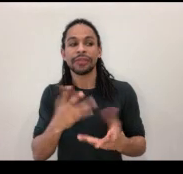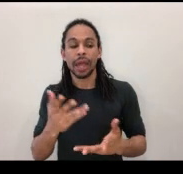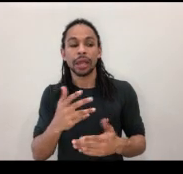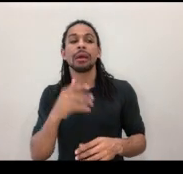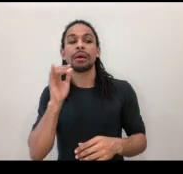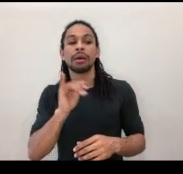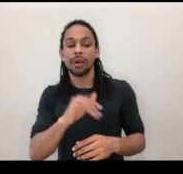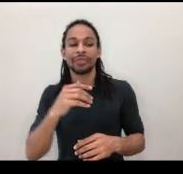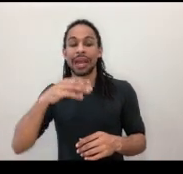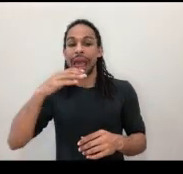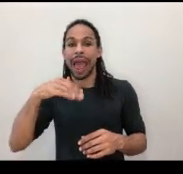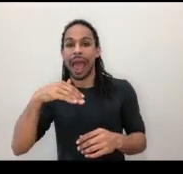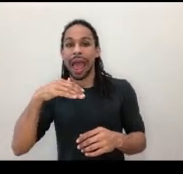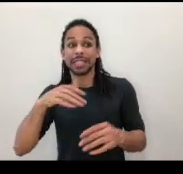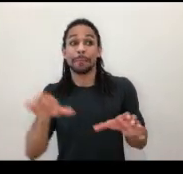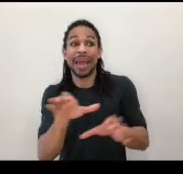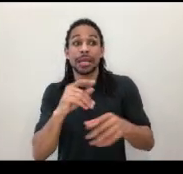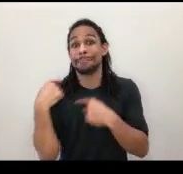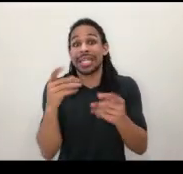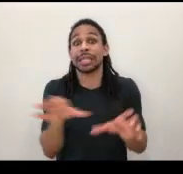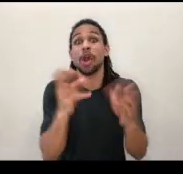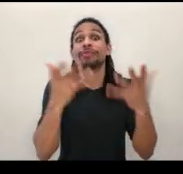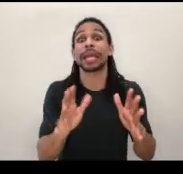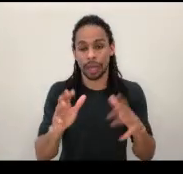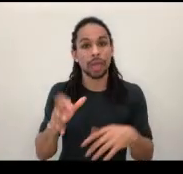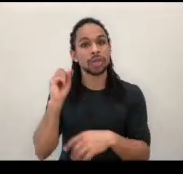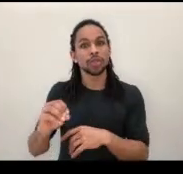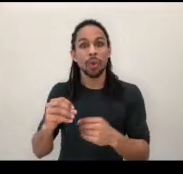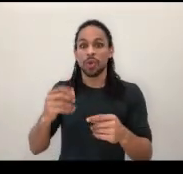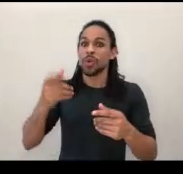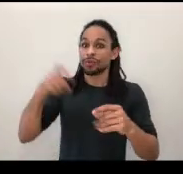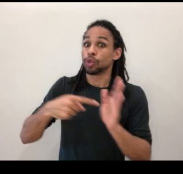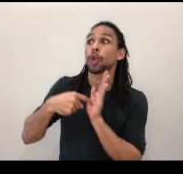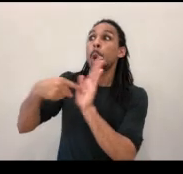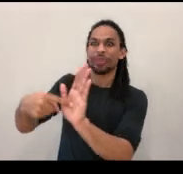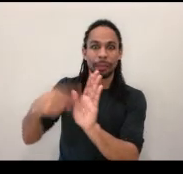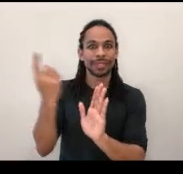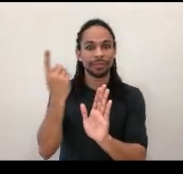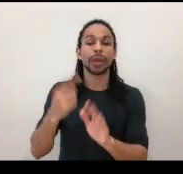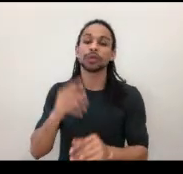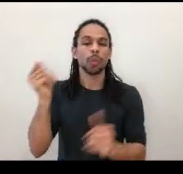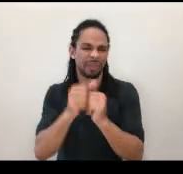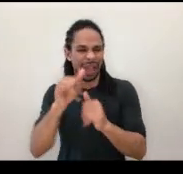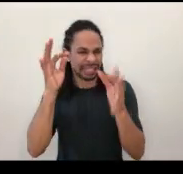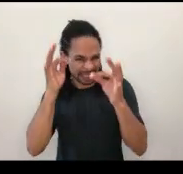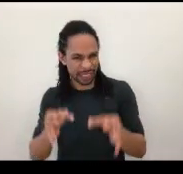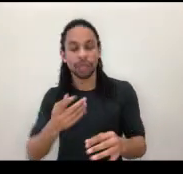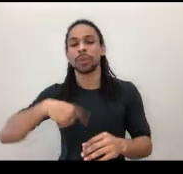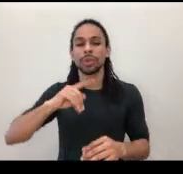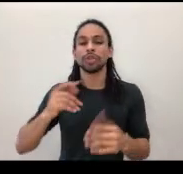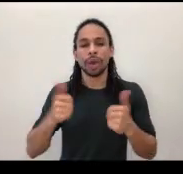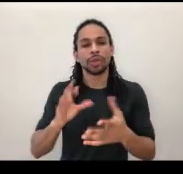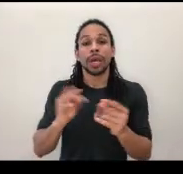of questioning of, well, show me it. And so I think with that decision in particular, I think we were just really trying to